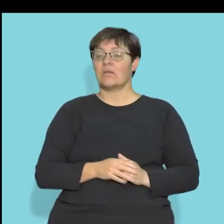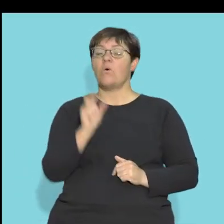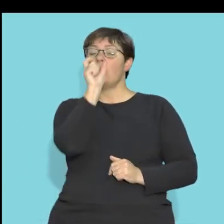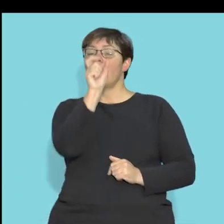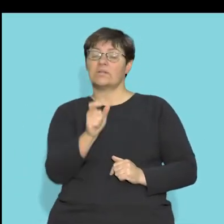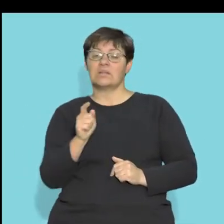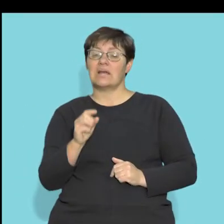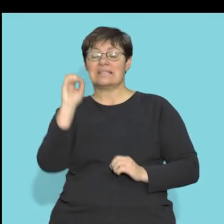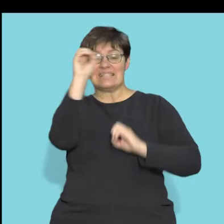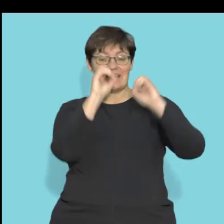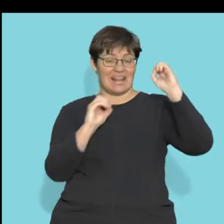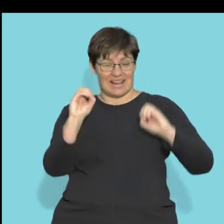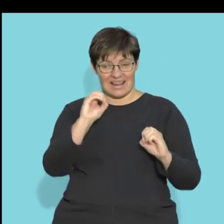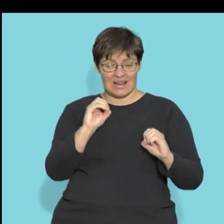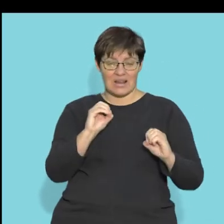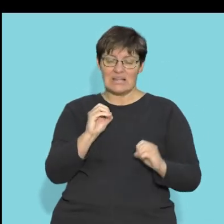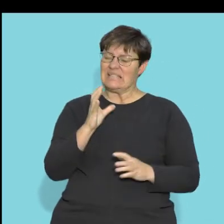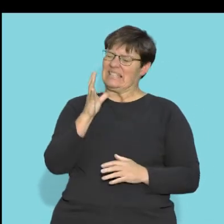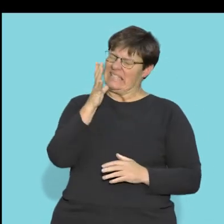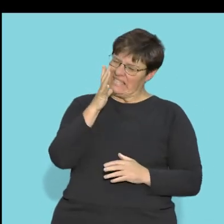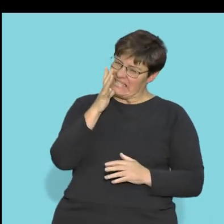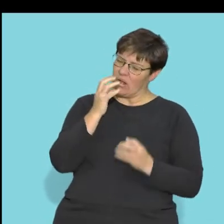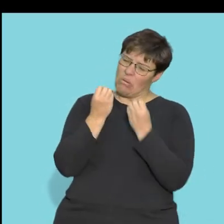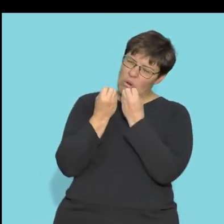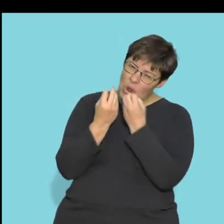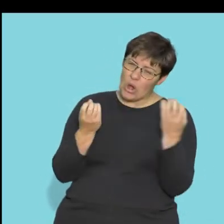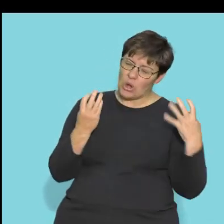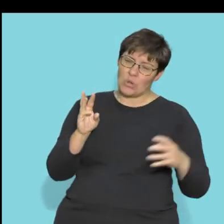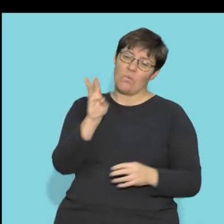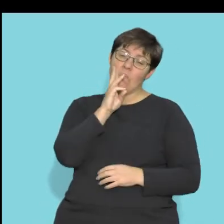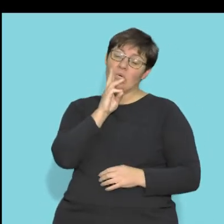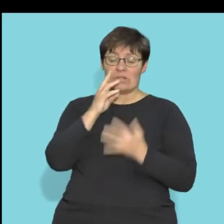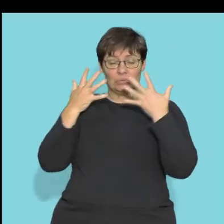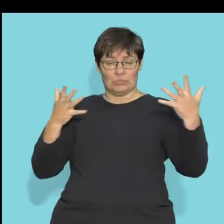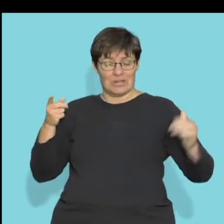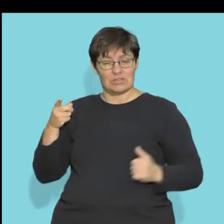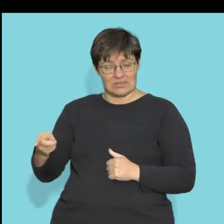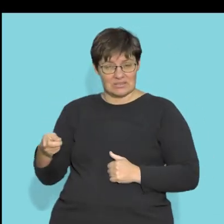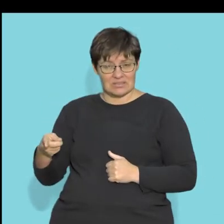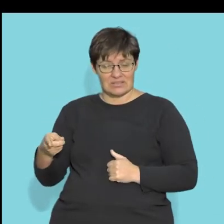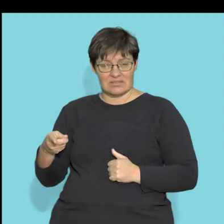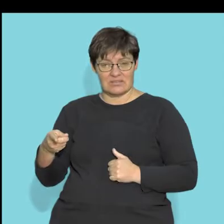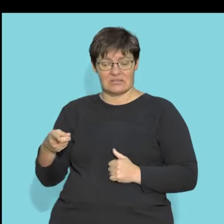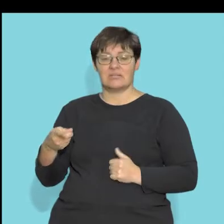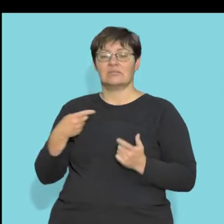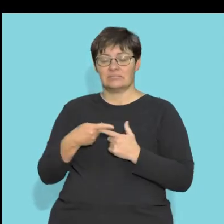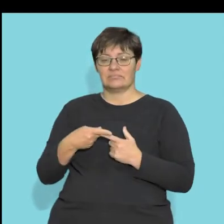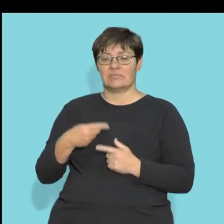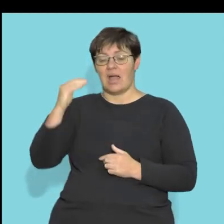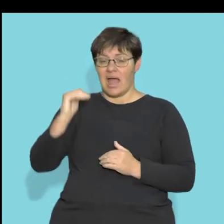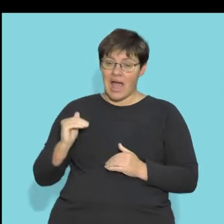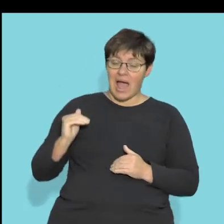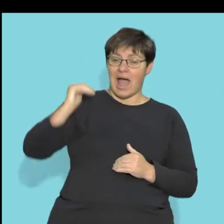the word that we use here, a cell with lots and lots and lots of water, has what we